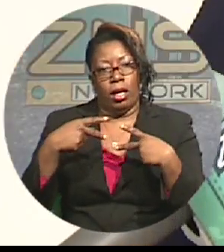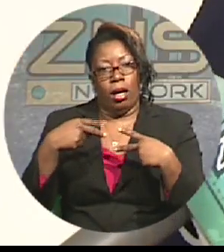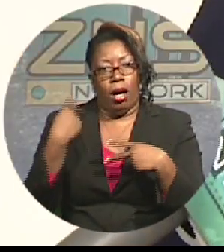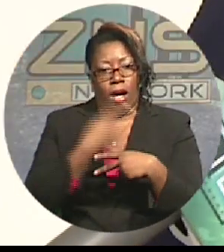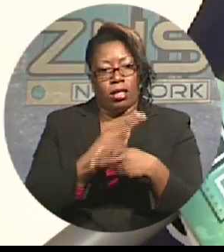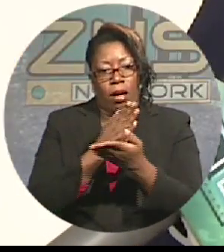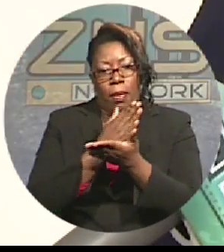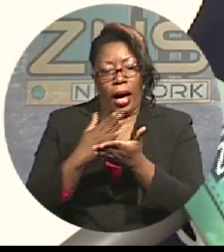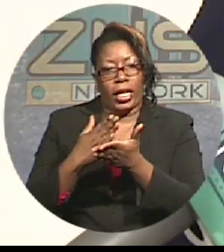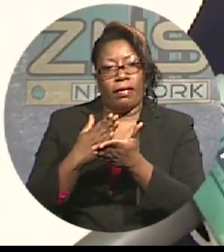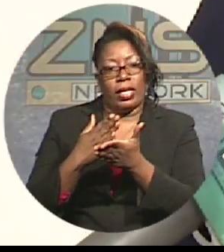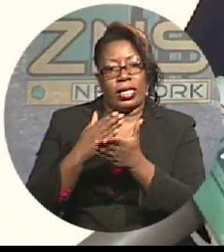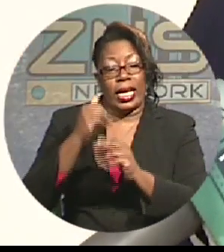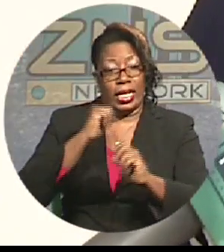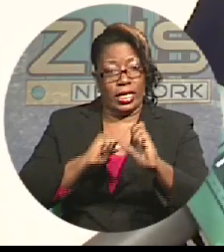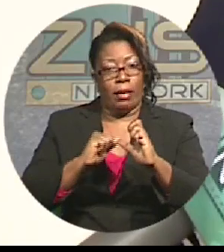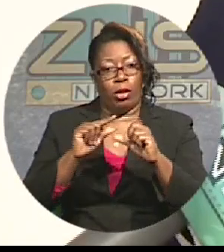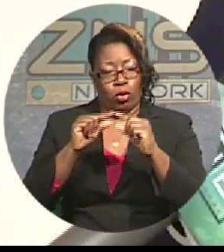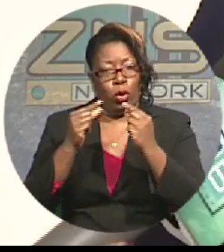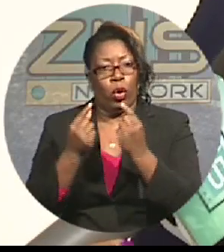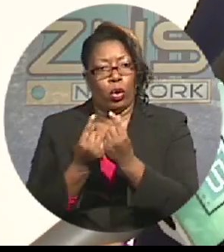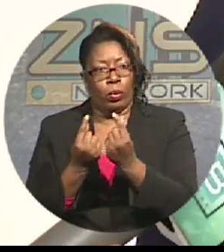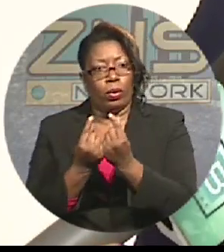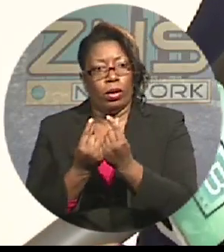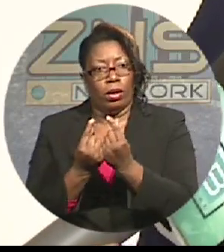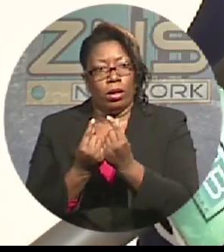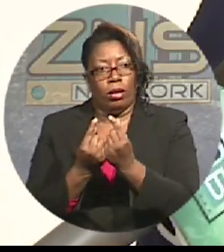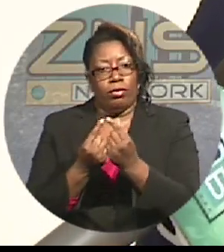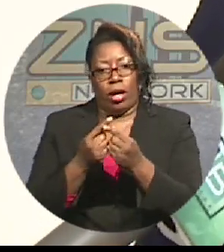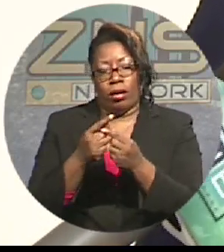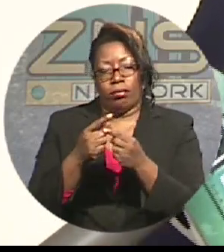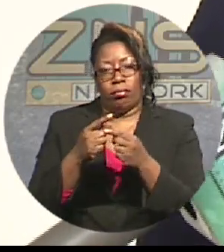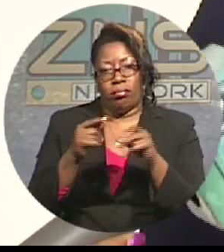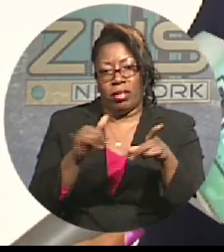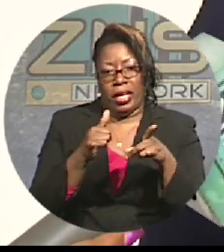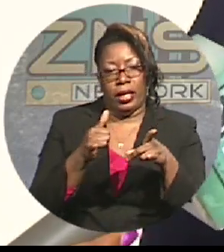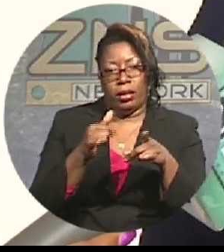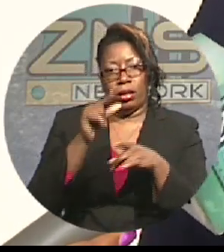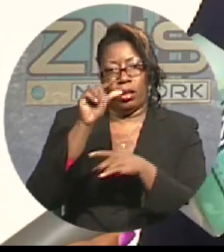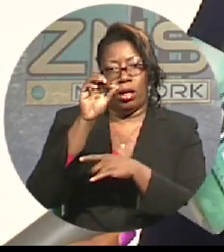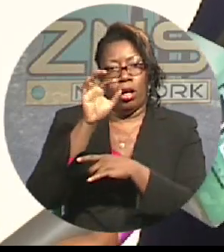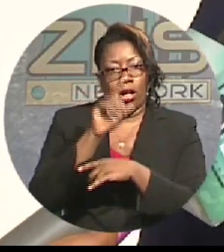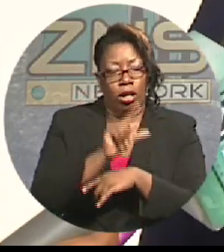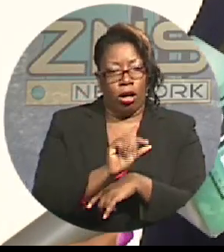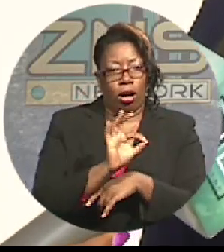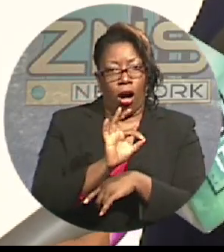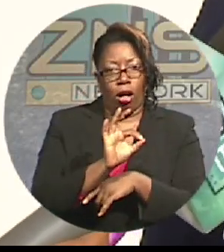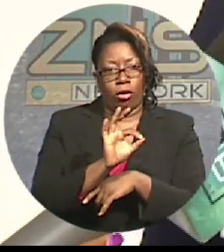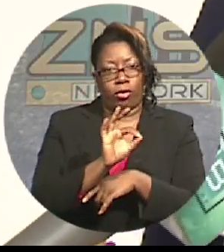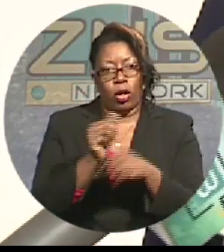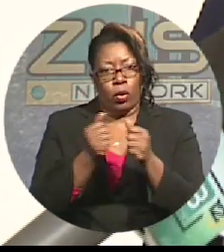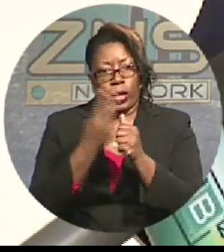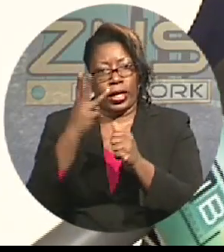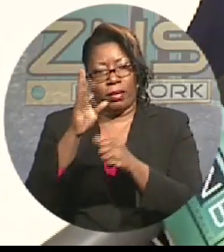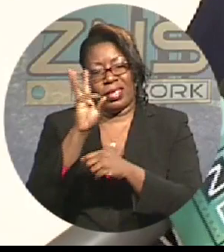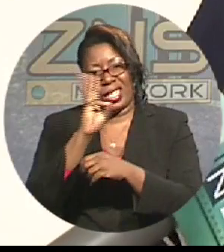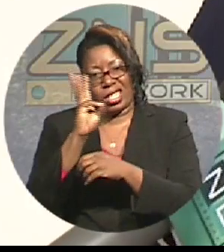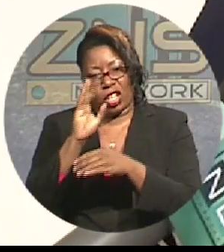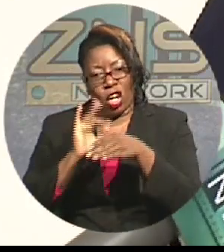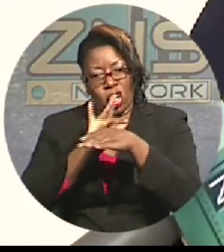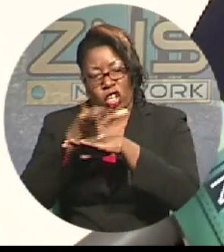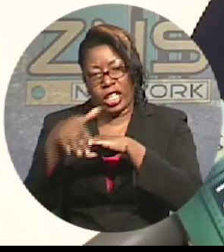age of, 8 or 10. From playing golf with him, 6 o'clock in the morning, literally speaking with him every single